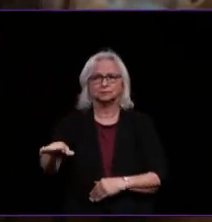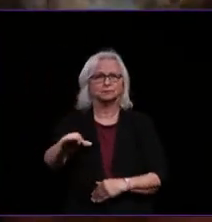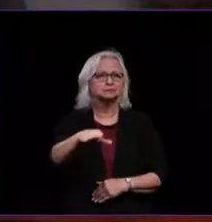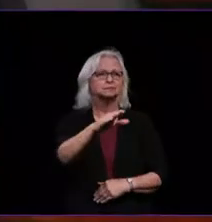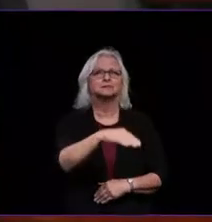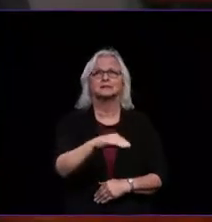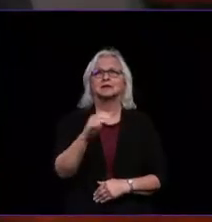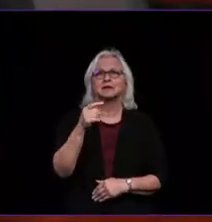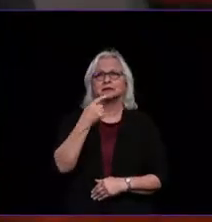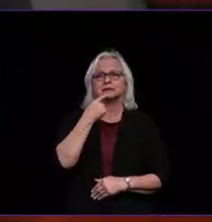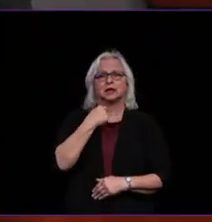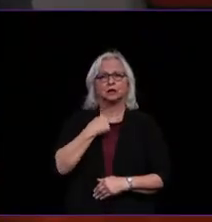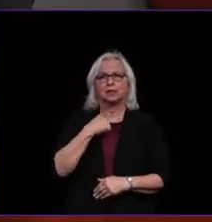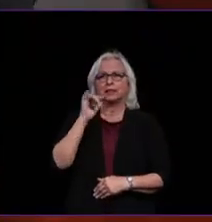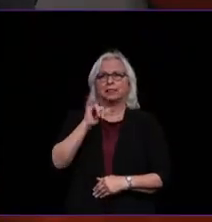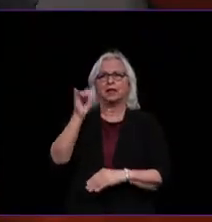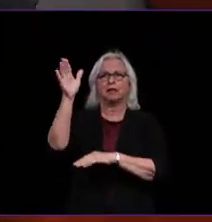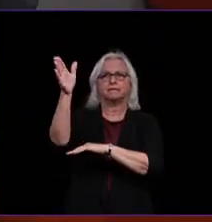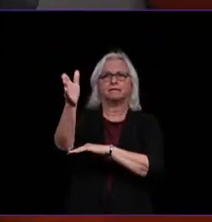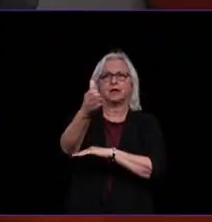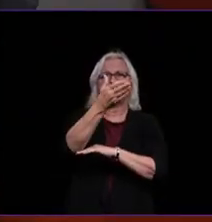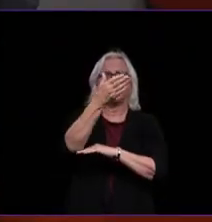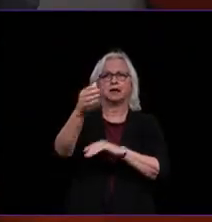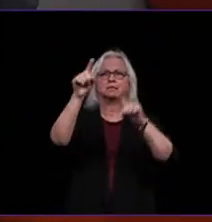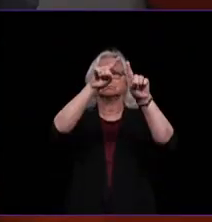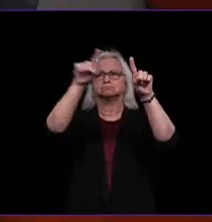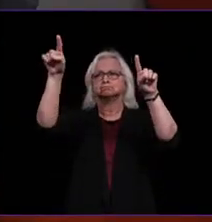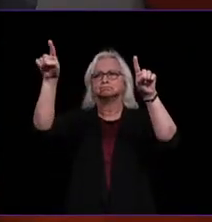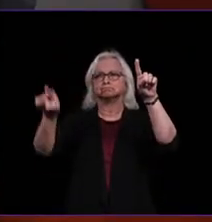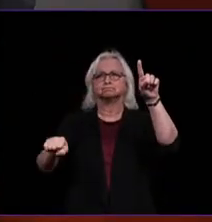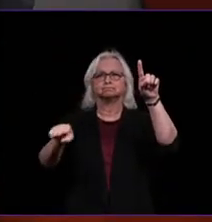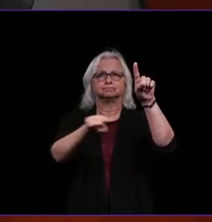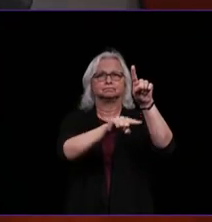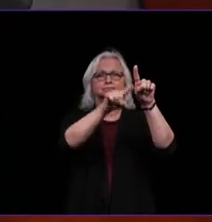Oh, say does that